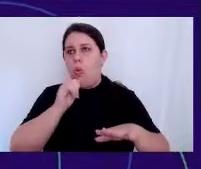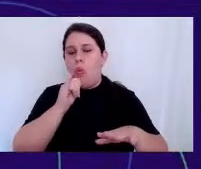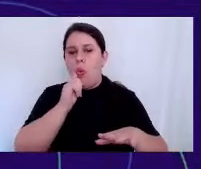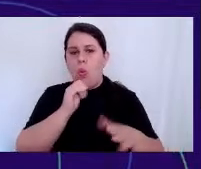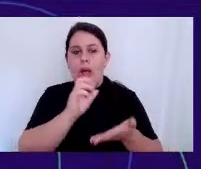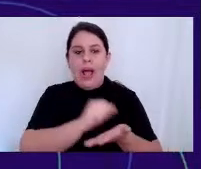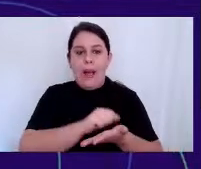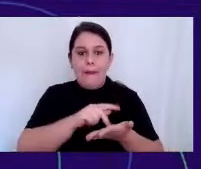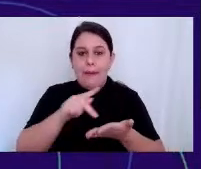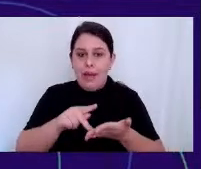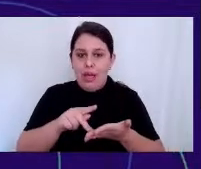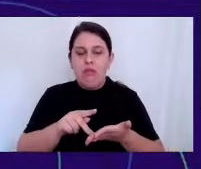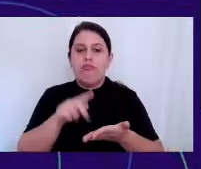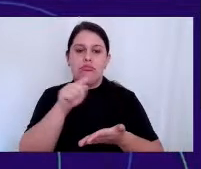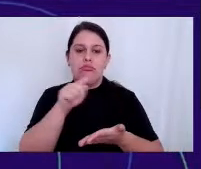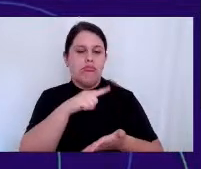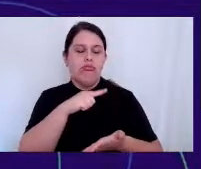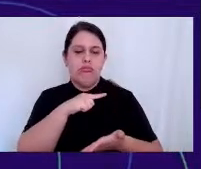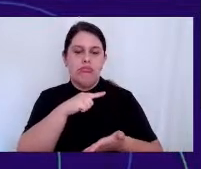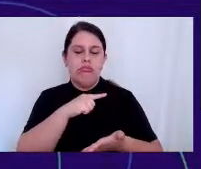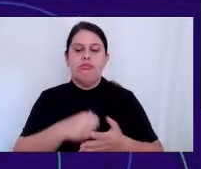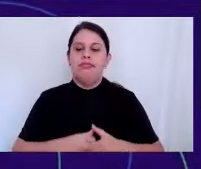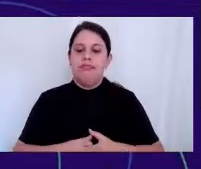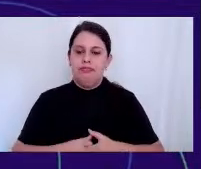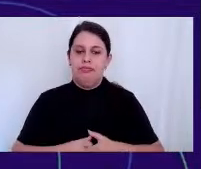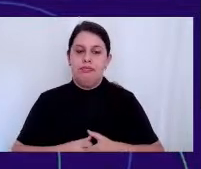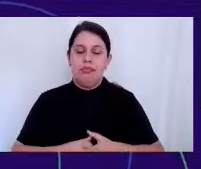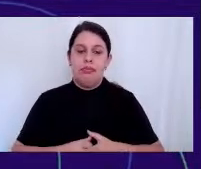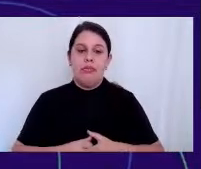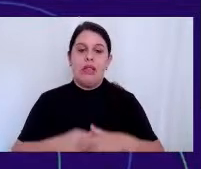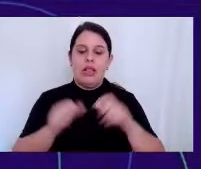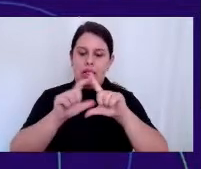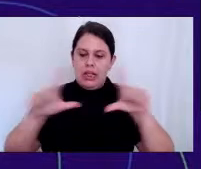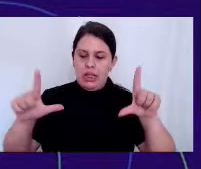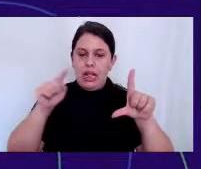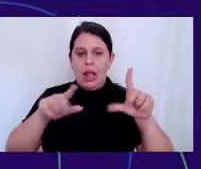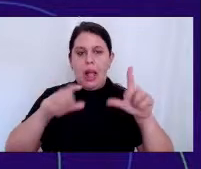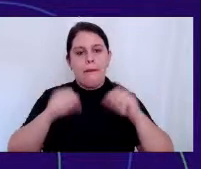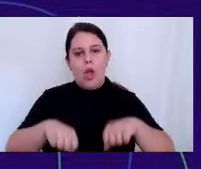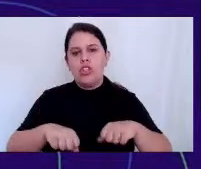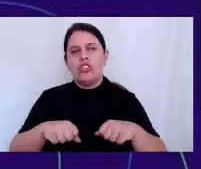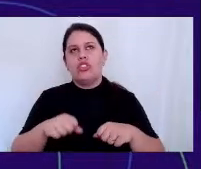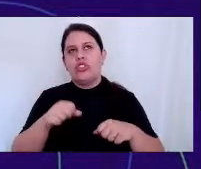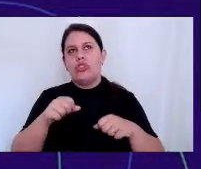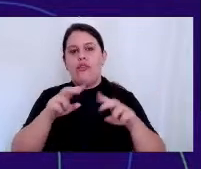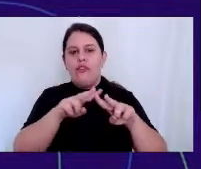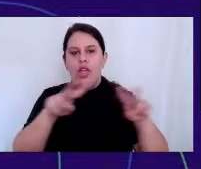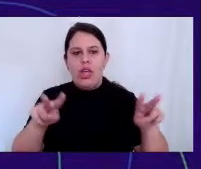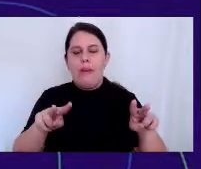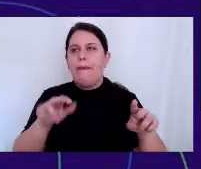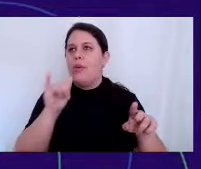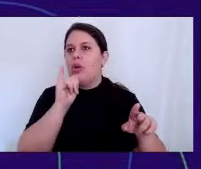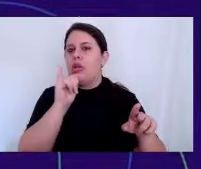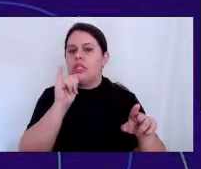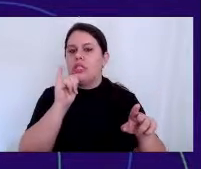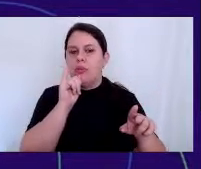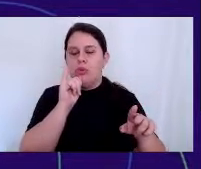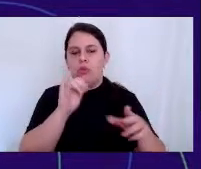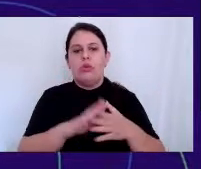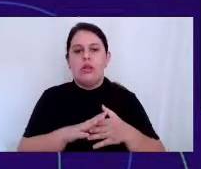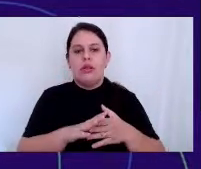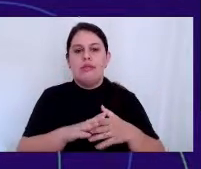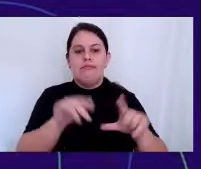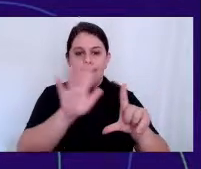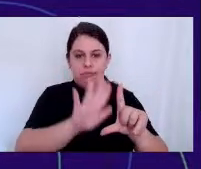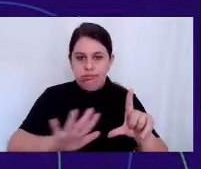screen, you can see what the main page for OpenAI for ChatGPT looks like for signing up or logging in.